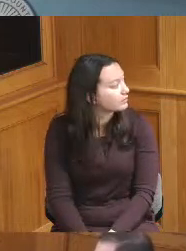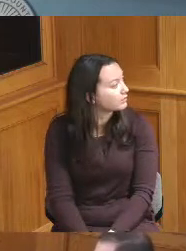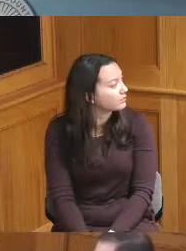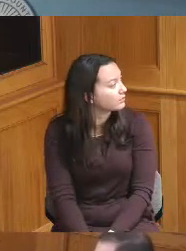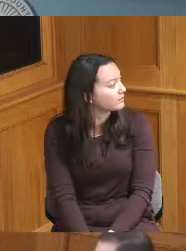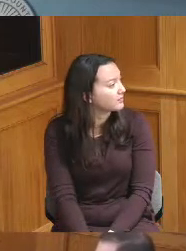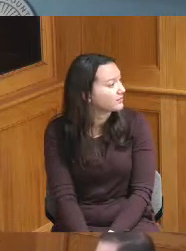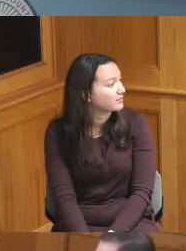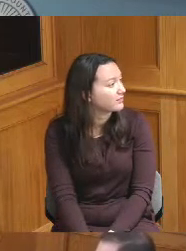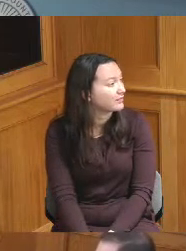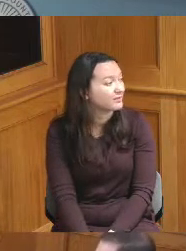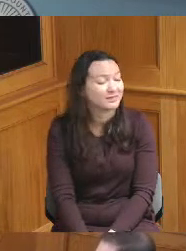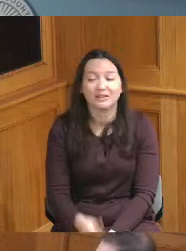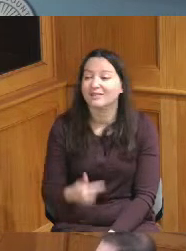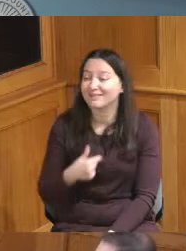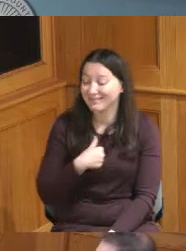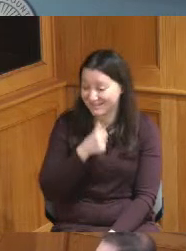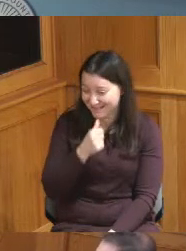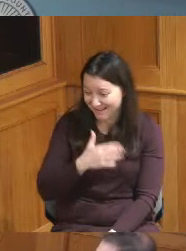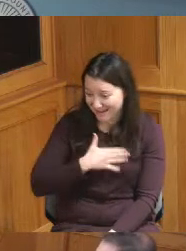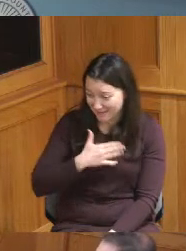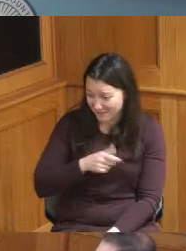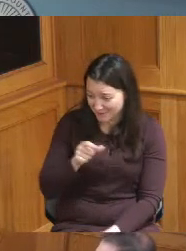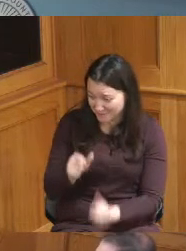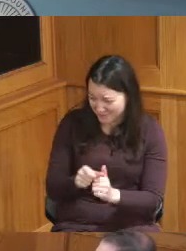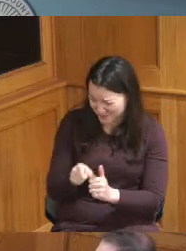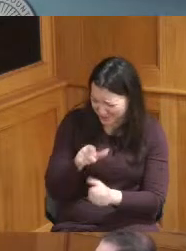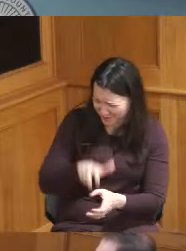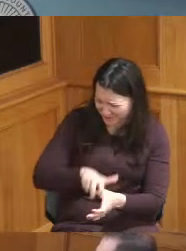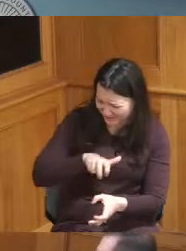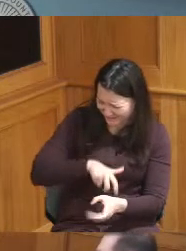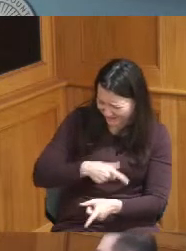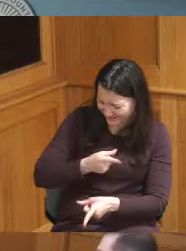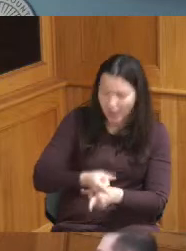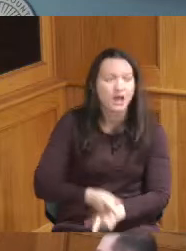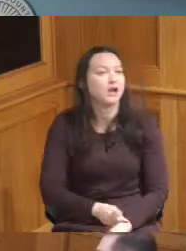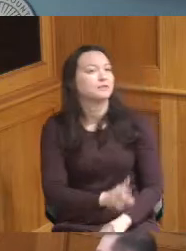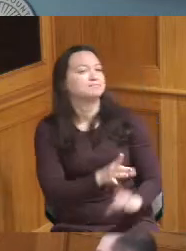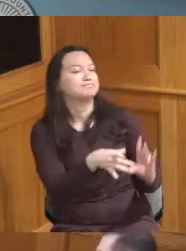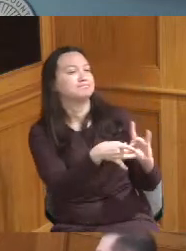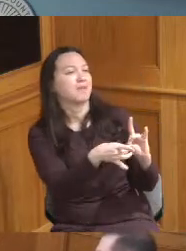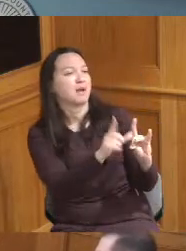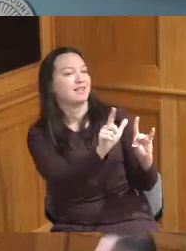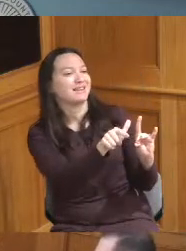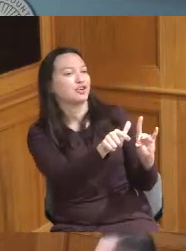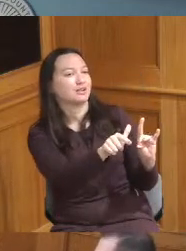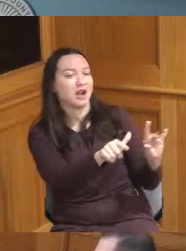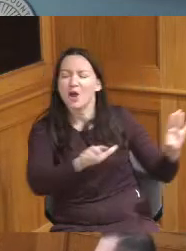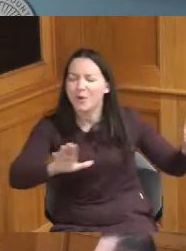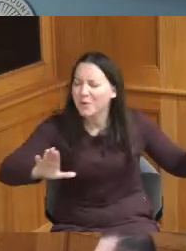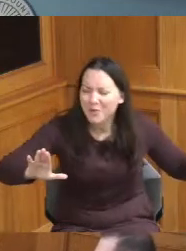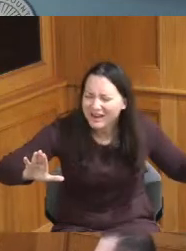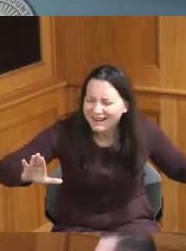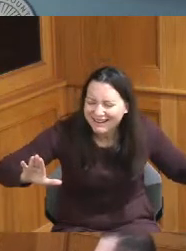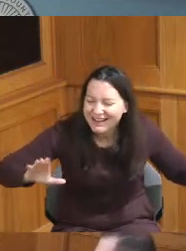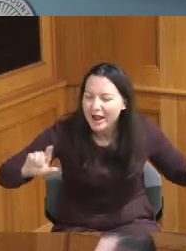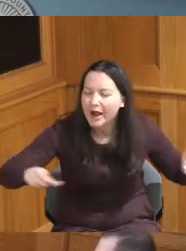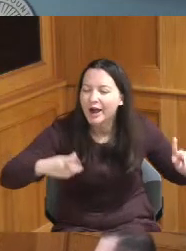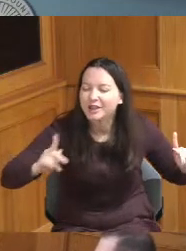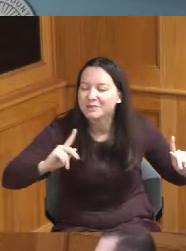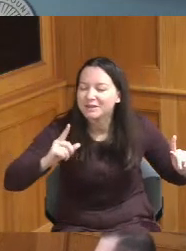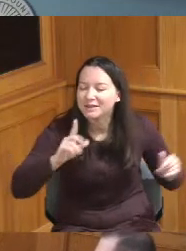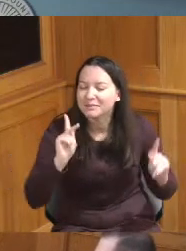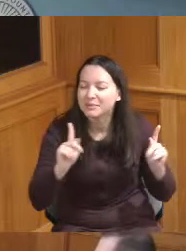We're not happy with you. You're leaving us? We can talk about that later. maybe we should have the others go first because